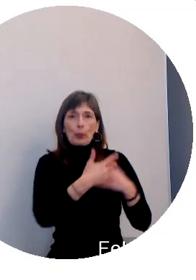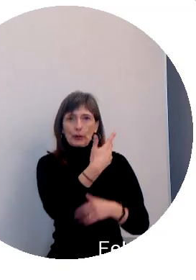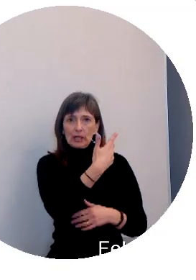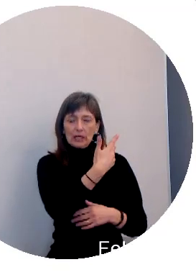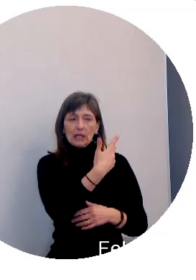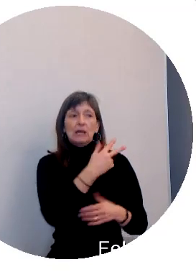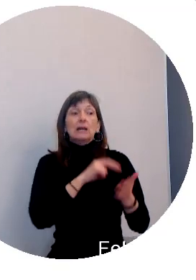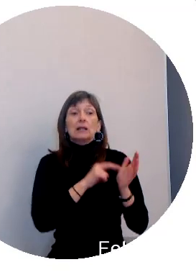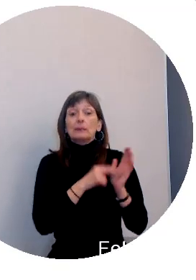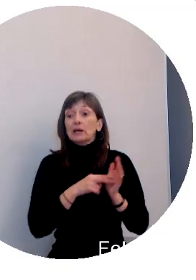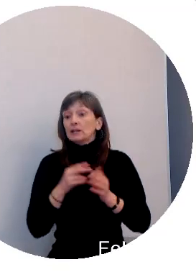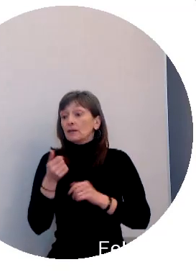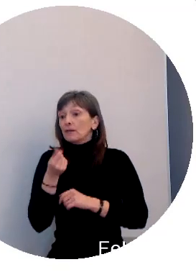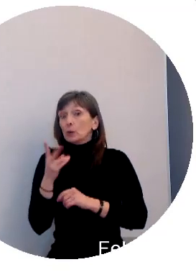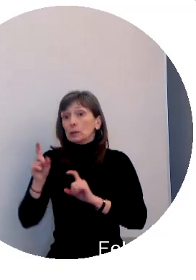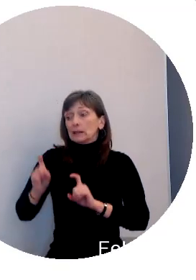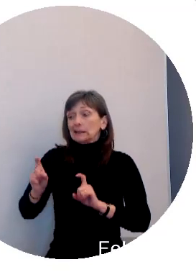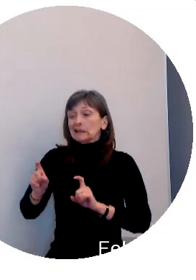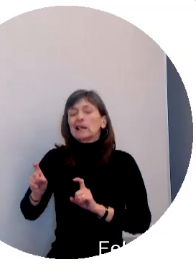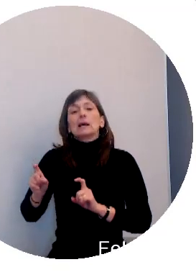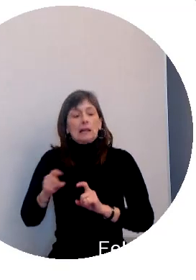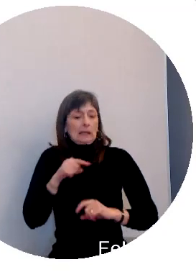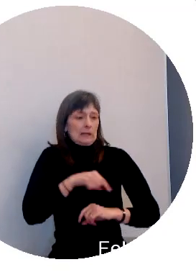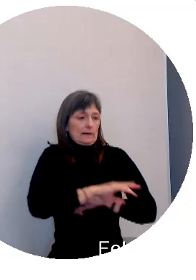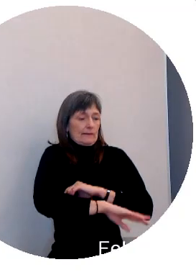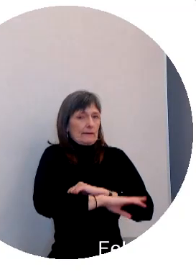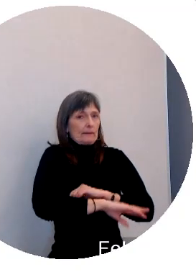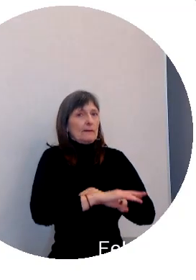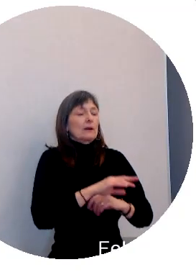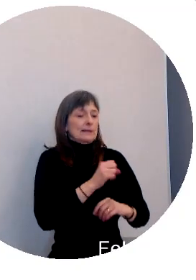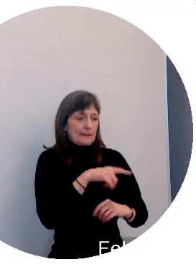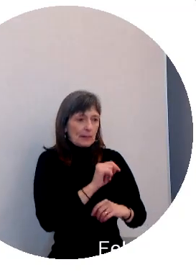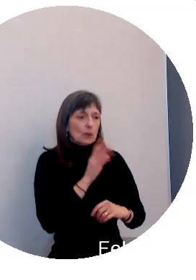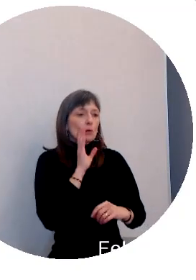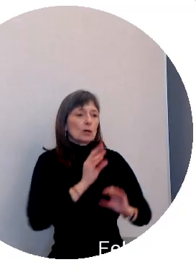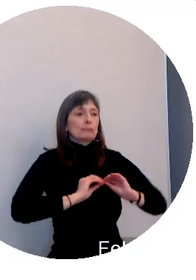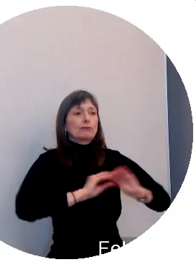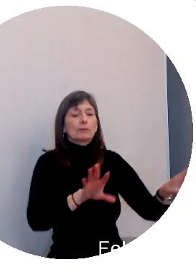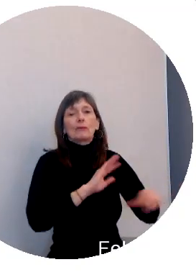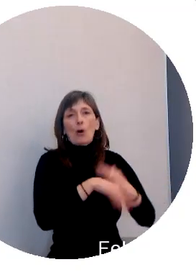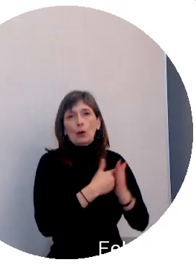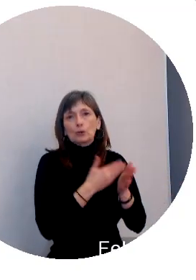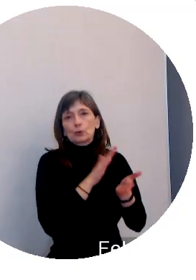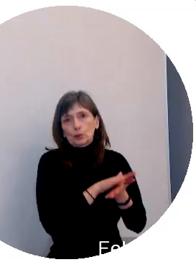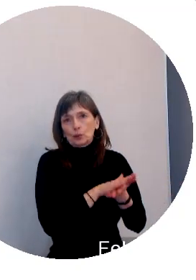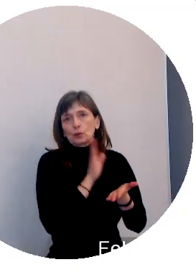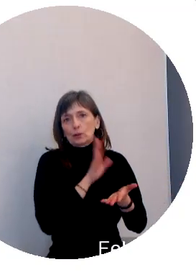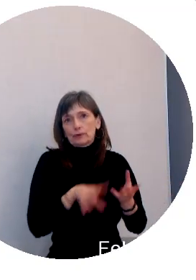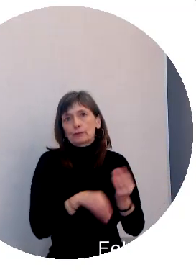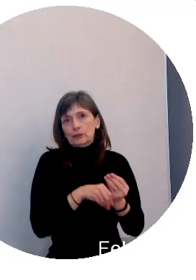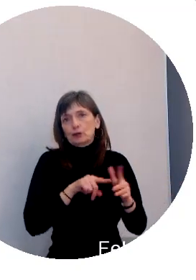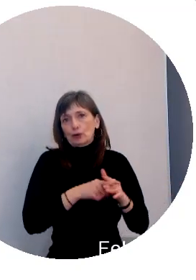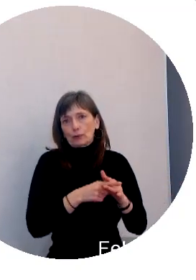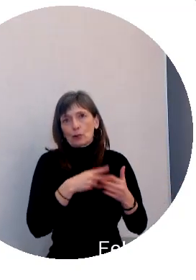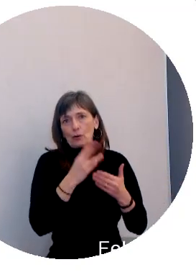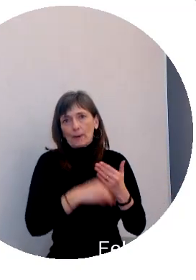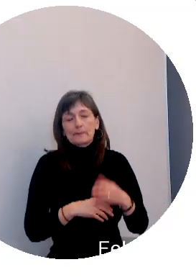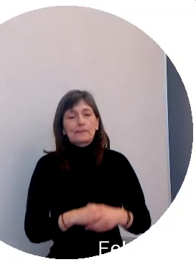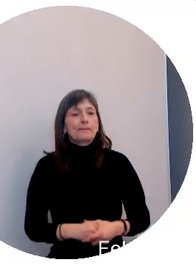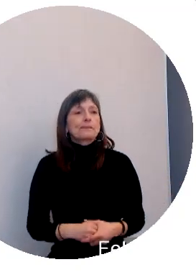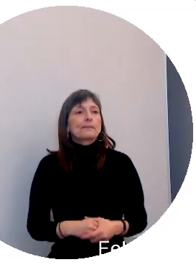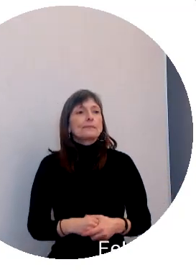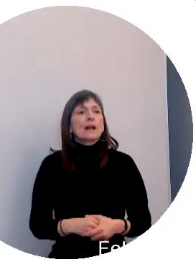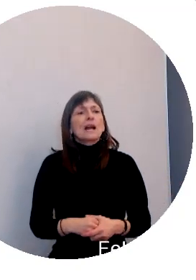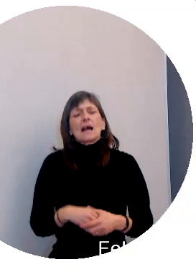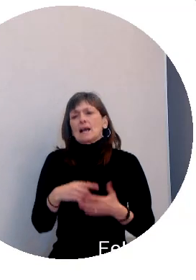going to be a part of that program starting this September. We talked a little bit about that earlier this morning in terms of the resources